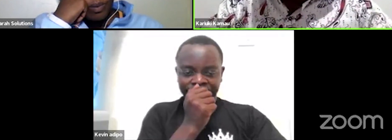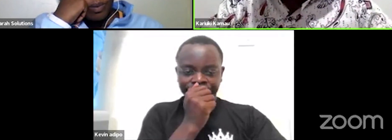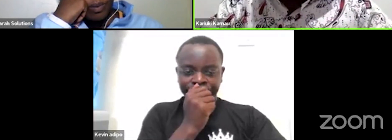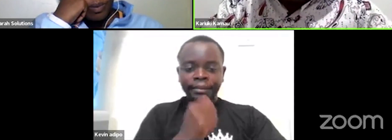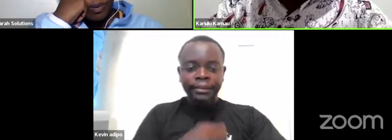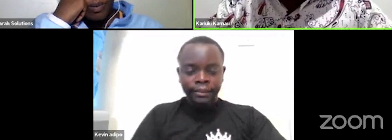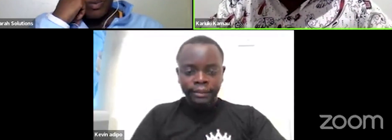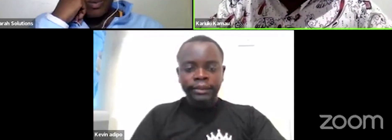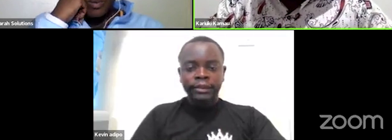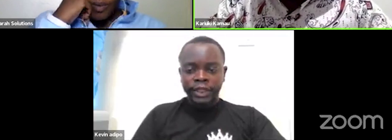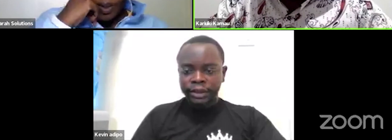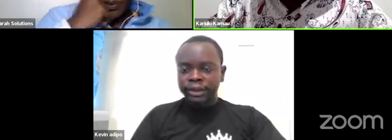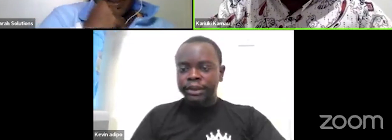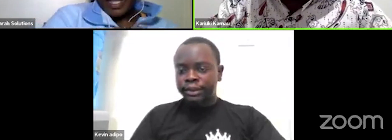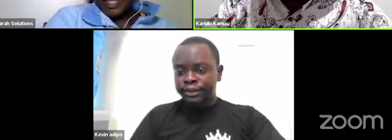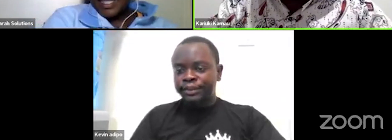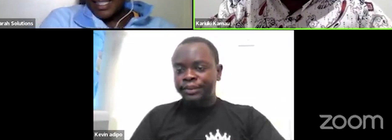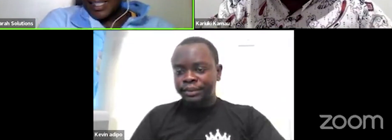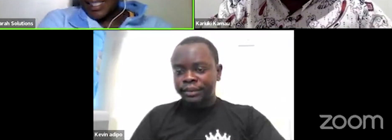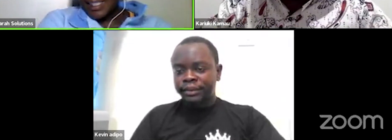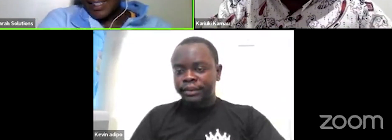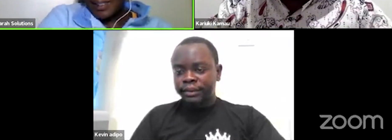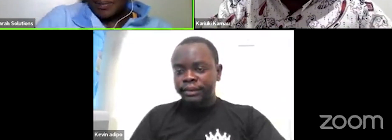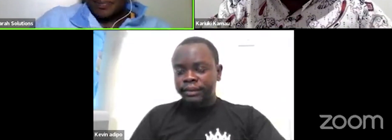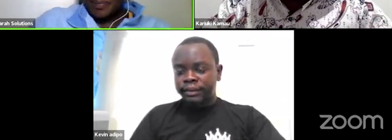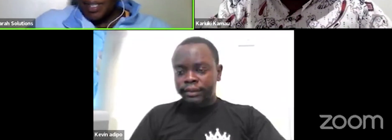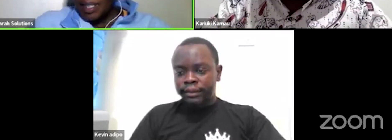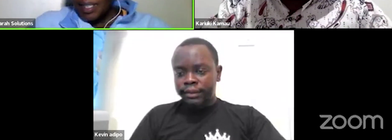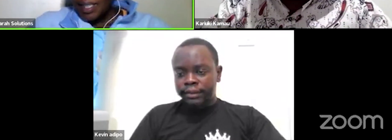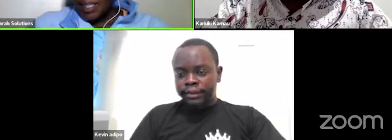agile. All right, and